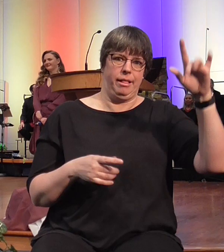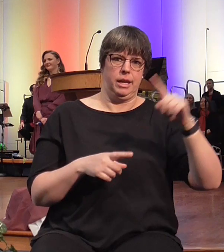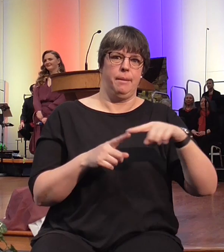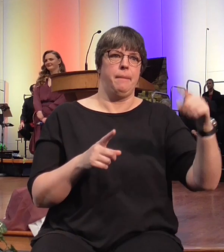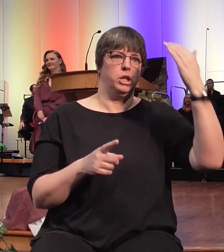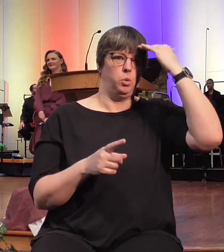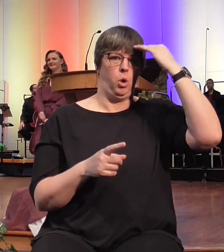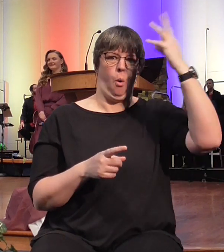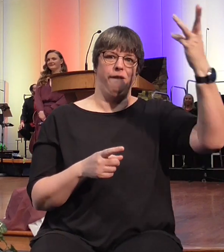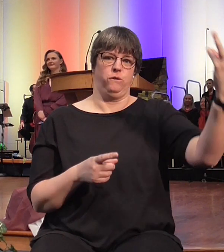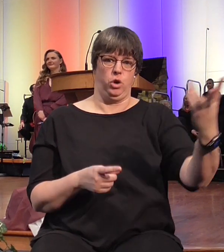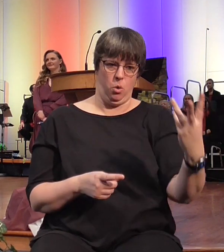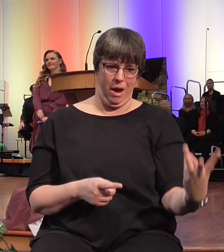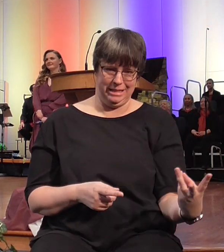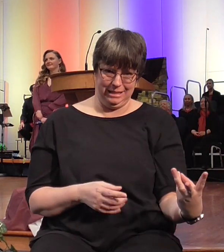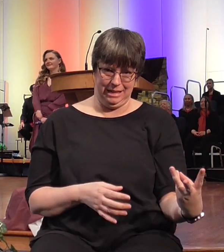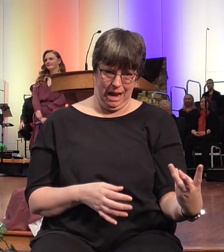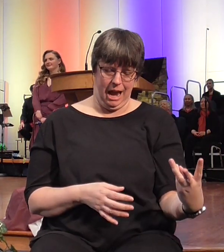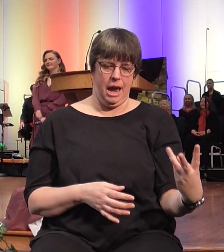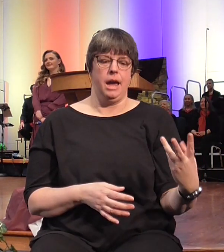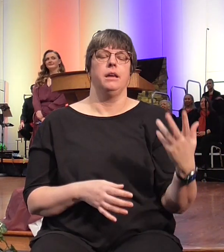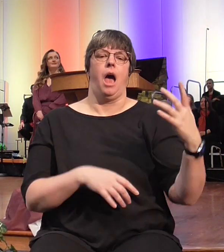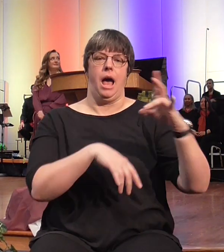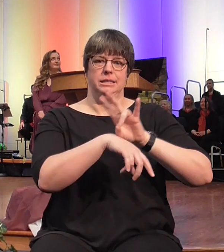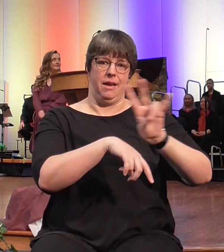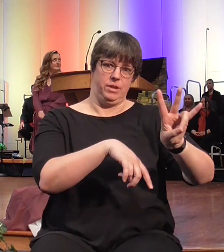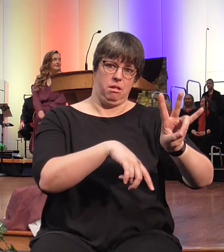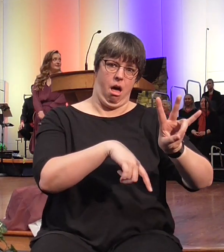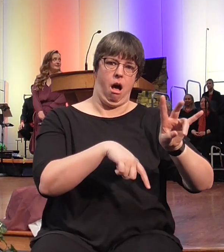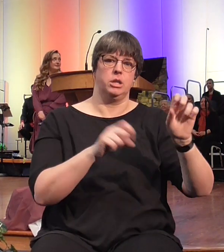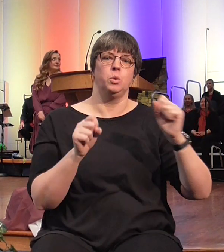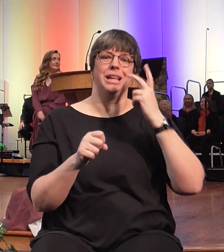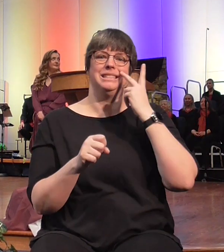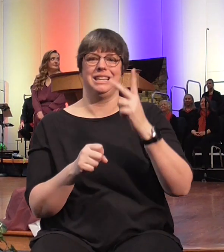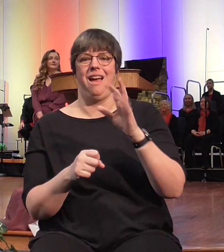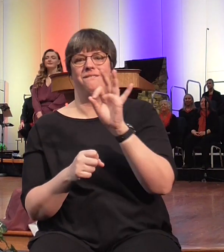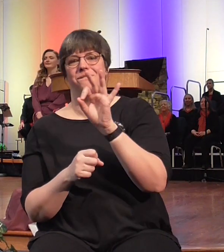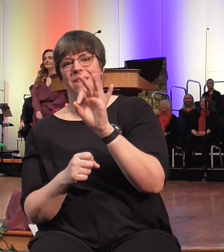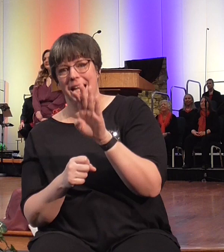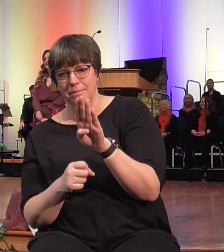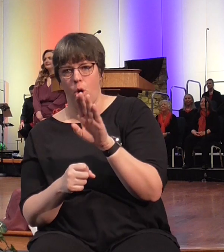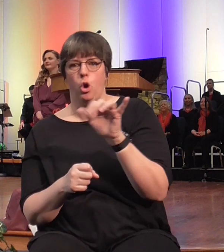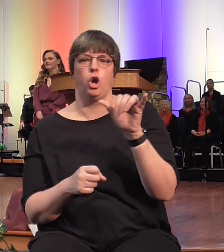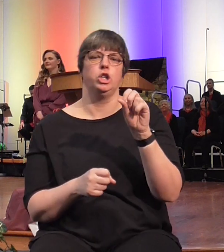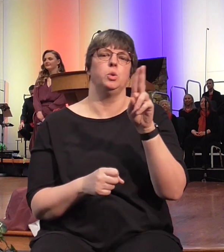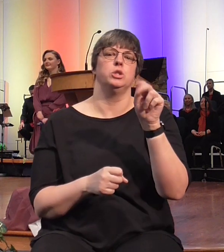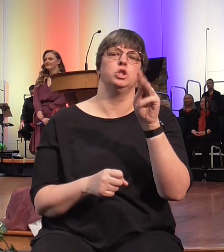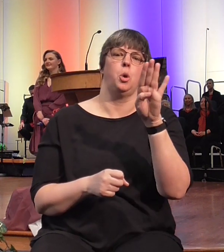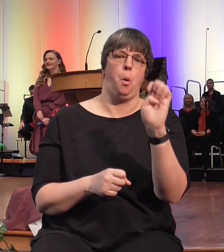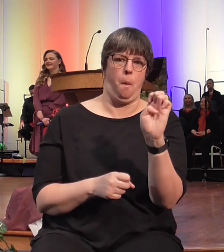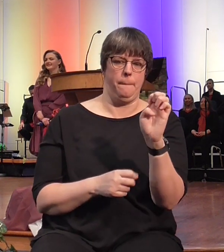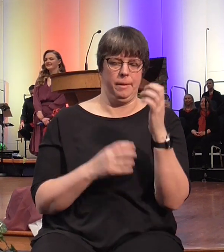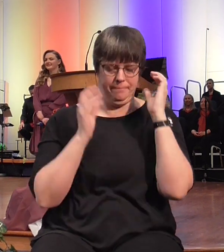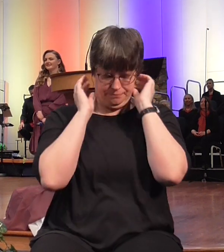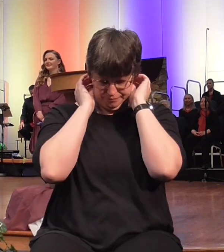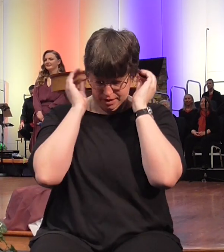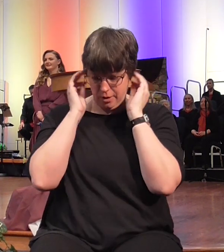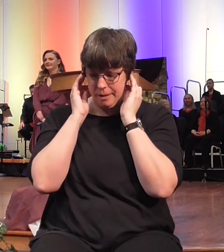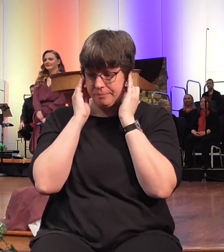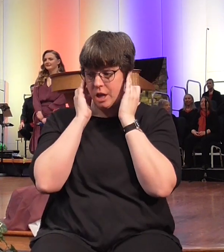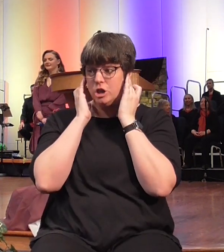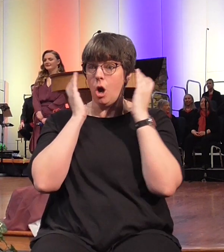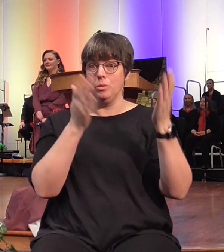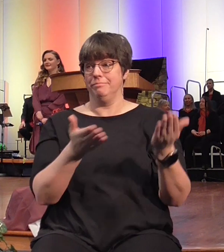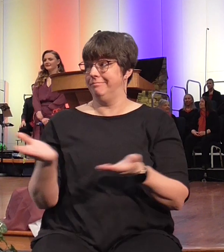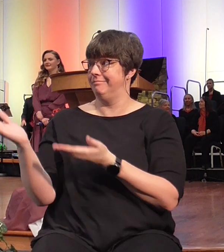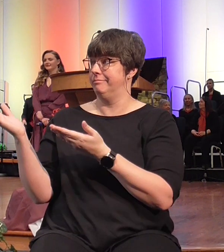airs every Wednesday at 7 p.m. on YouTube. You can see it on Facebook as well, and really appreciate your messages there. Dr. Roger, will you take us